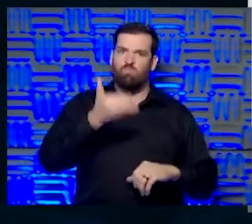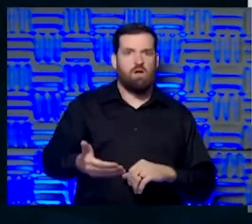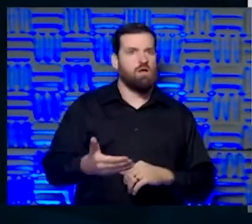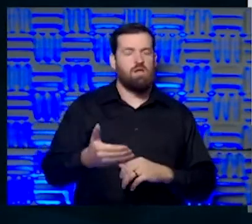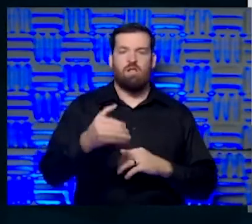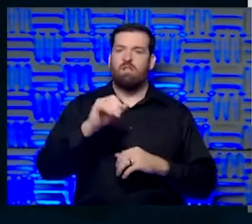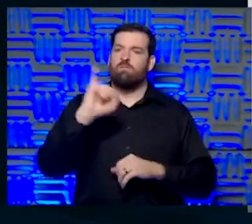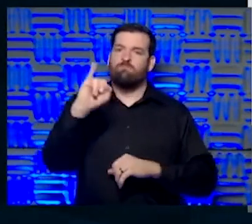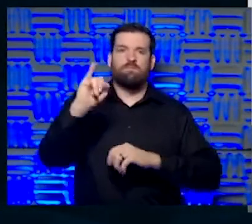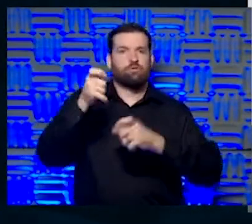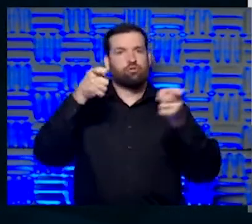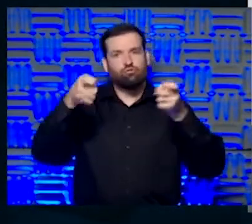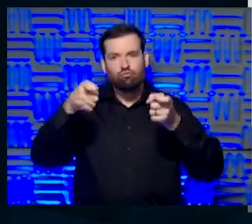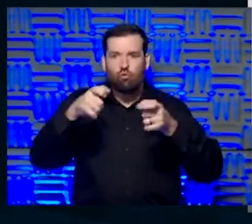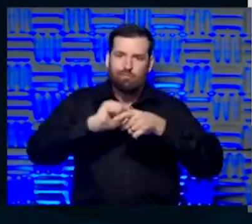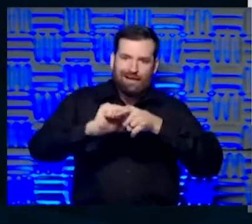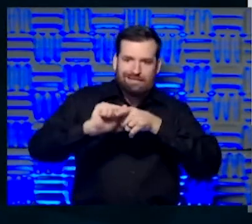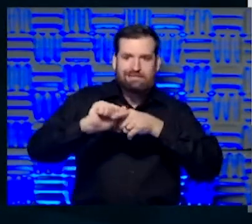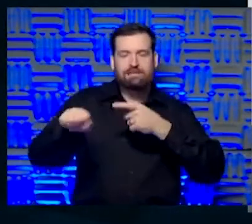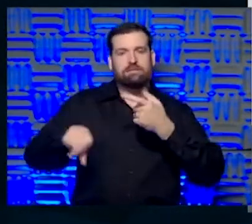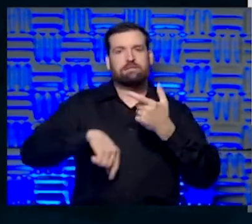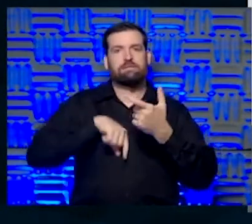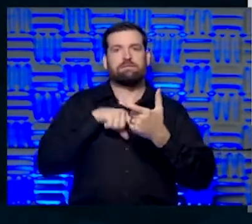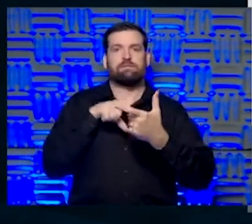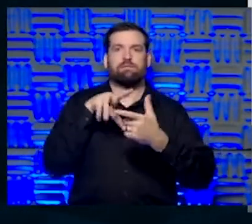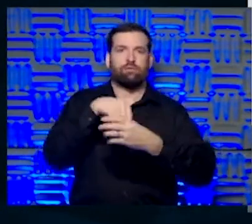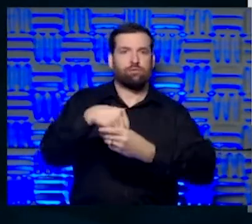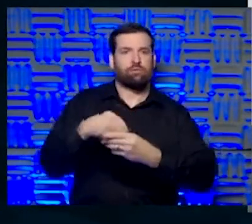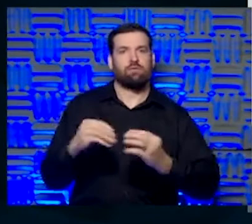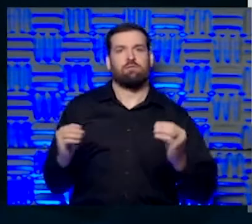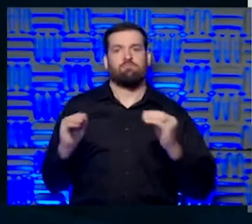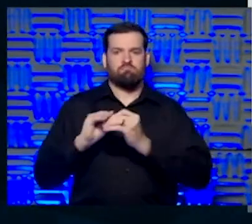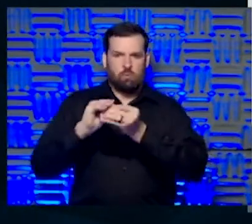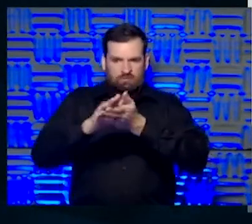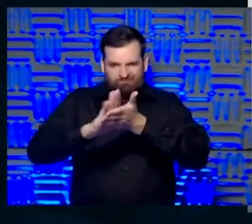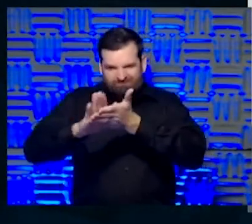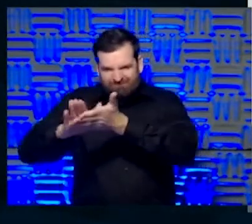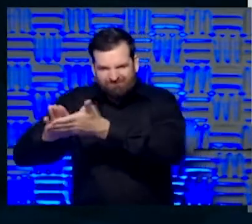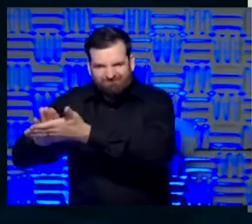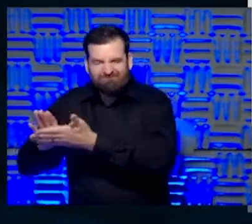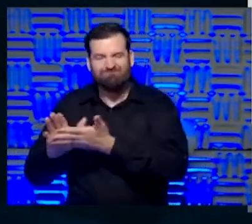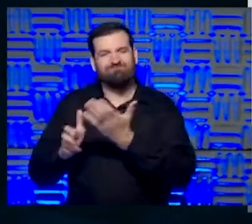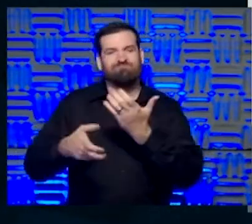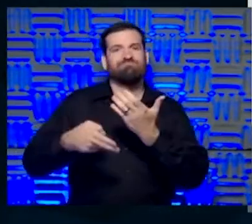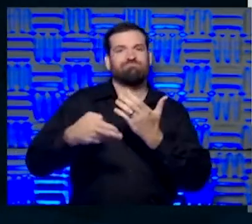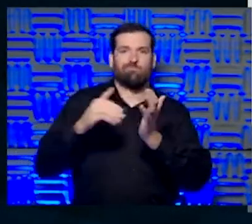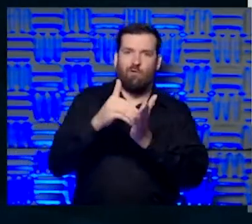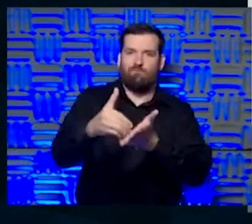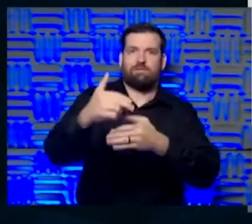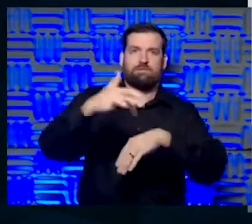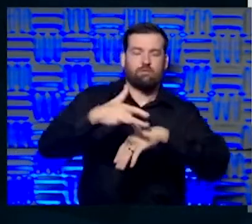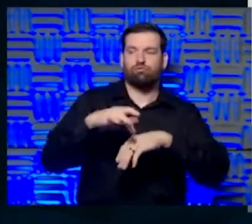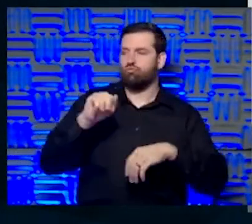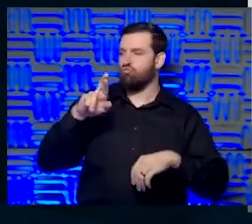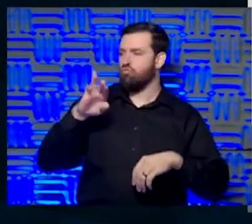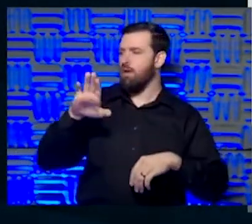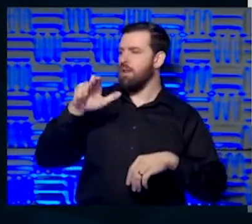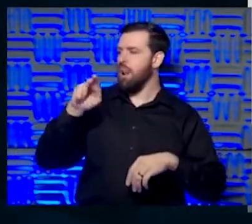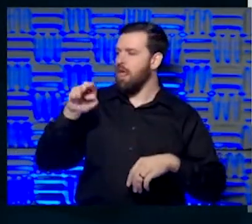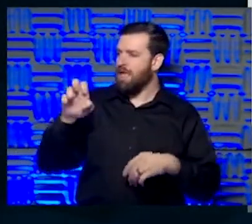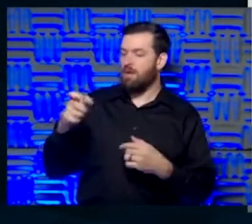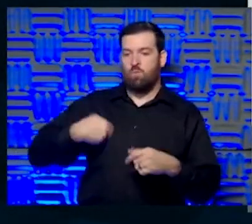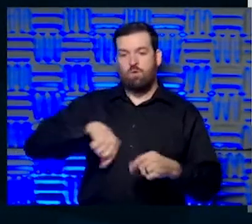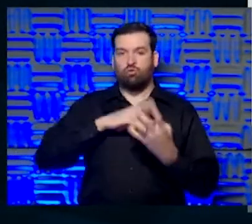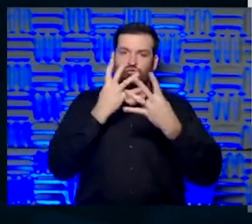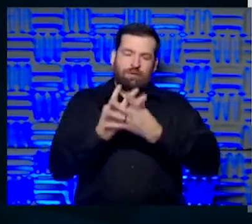infection control practices, including, more extensive cleaning of high-touch surfaces. As Rob Lane mentioned, we are screened every day